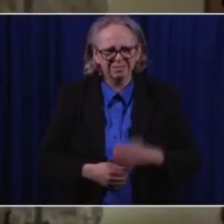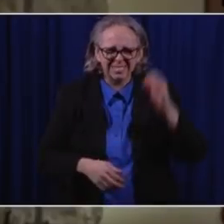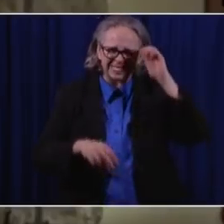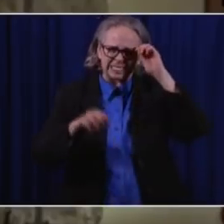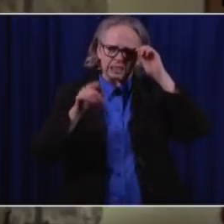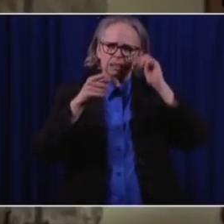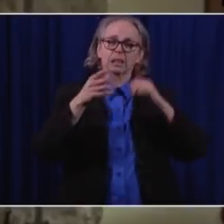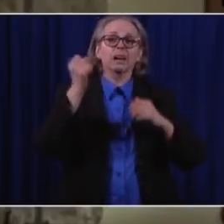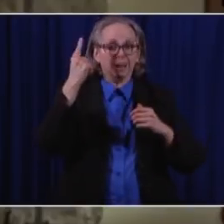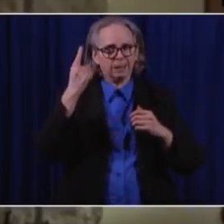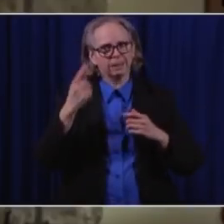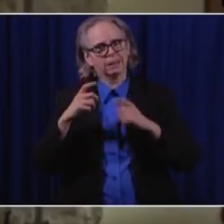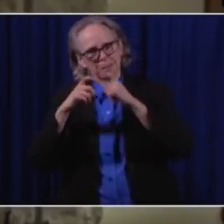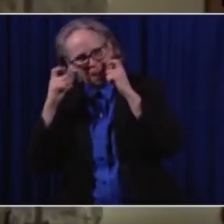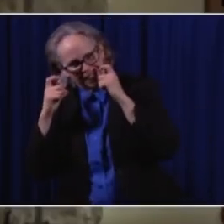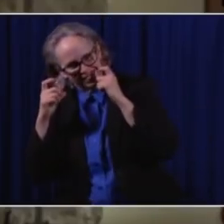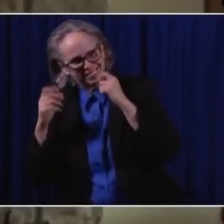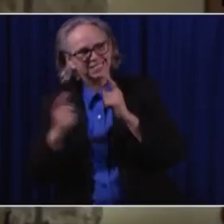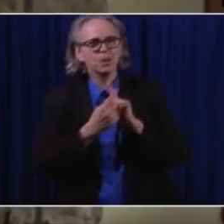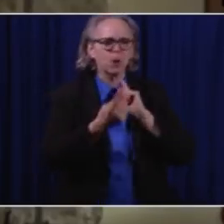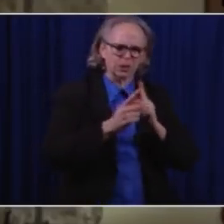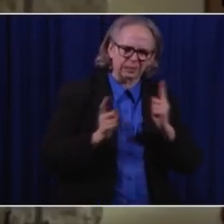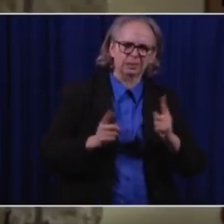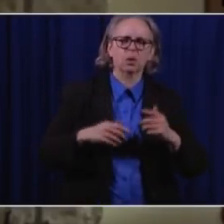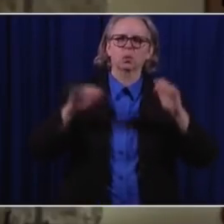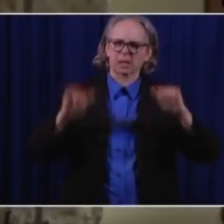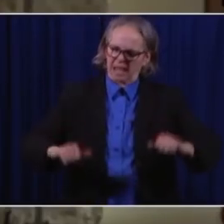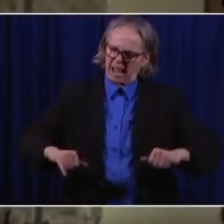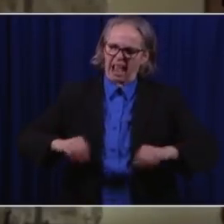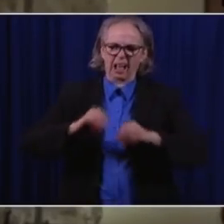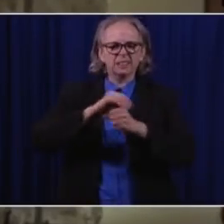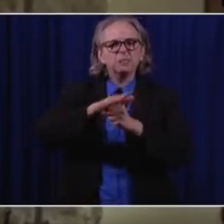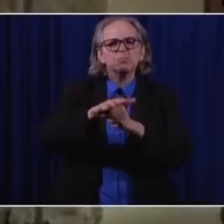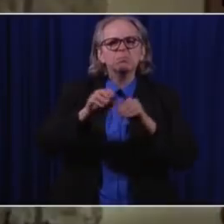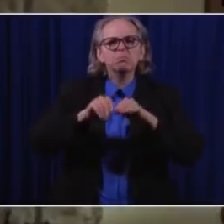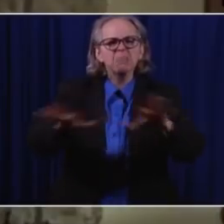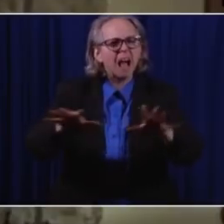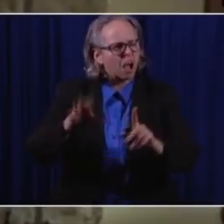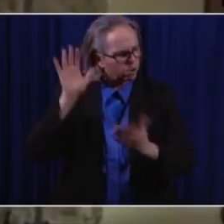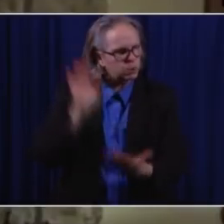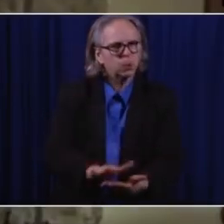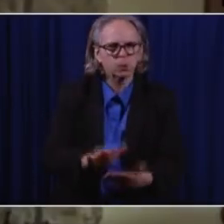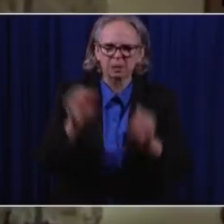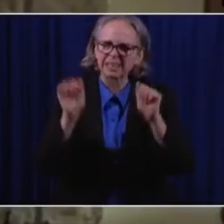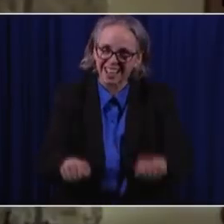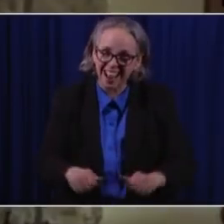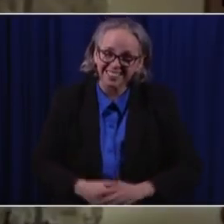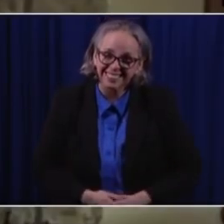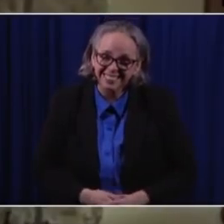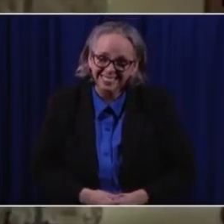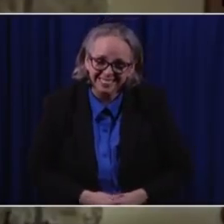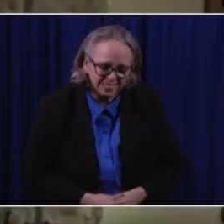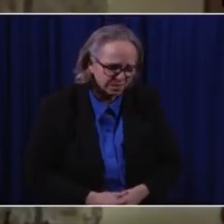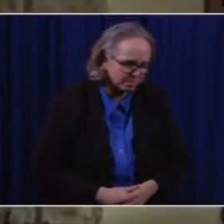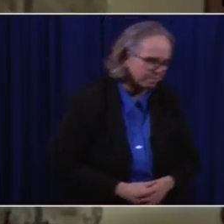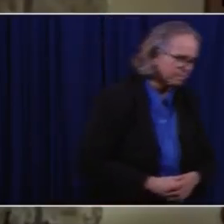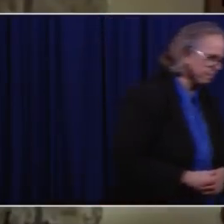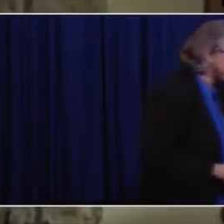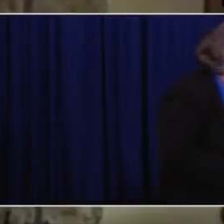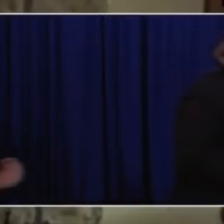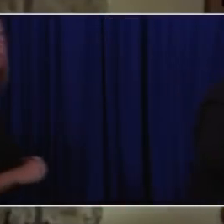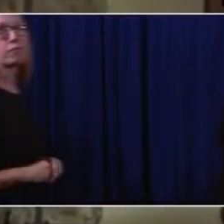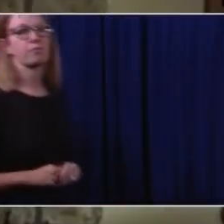going to really take this virus down. That's what really is needed. Next question is from Marty Schladen at the Ohio Capitol